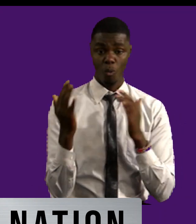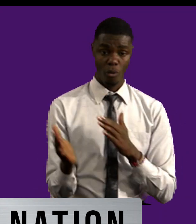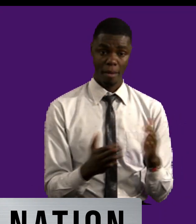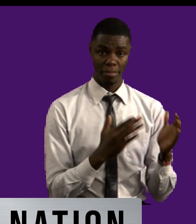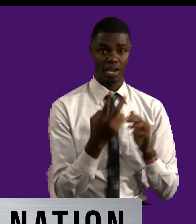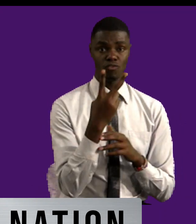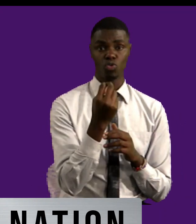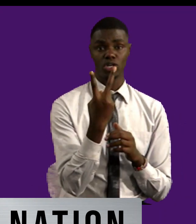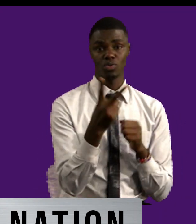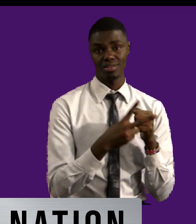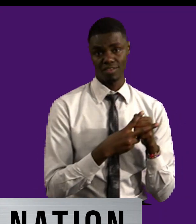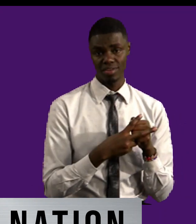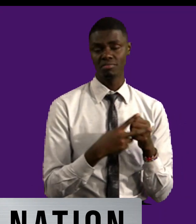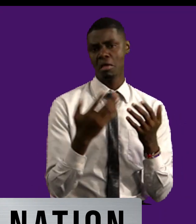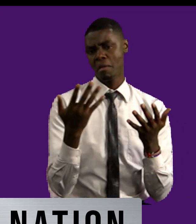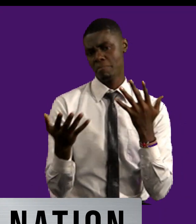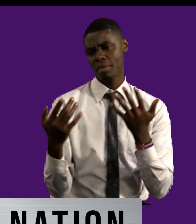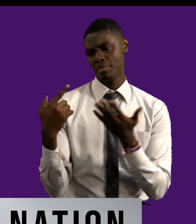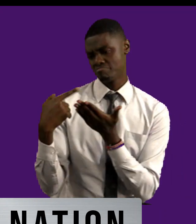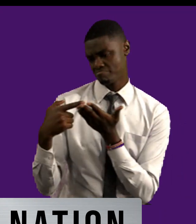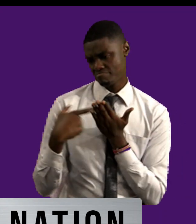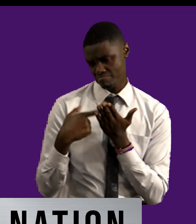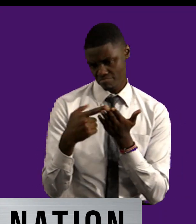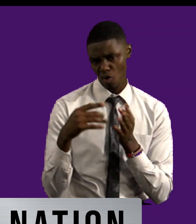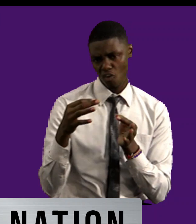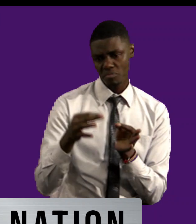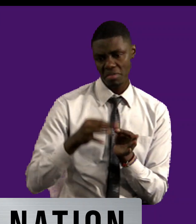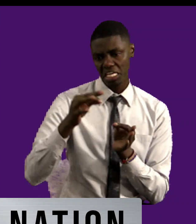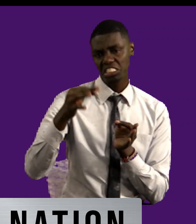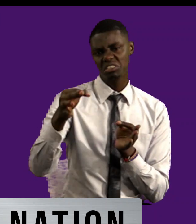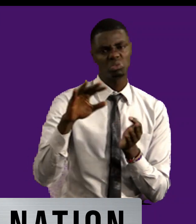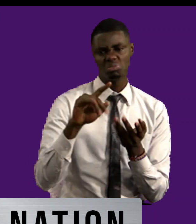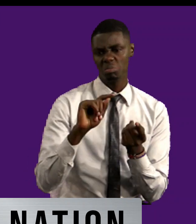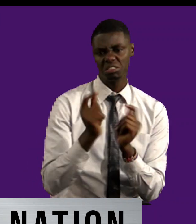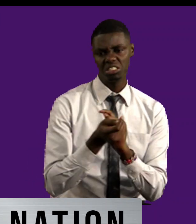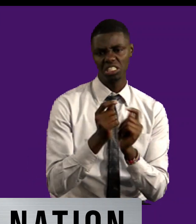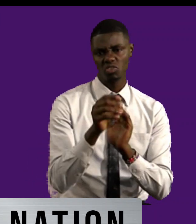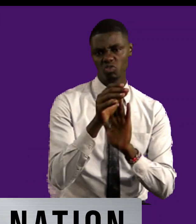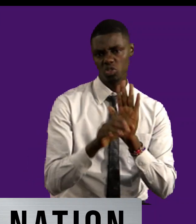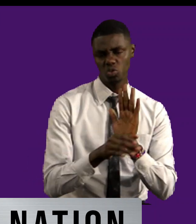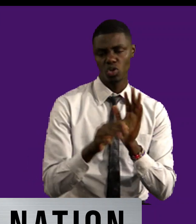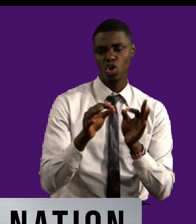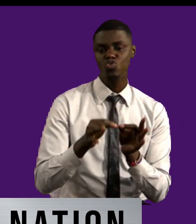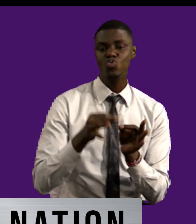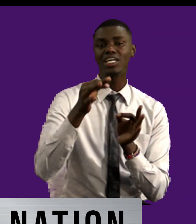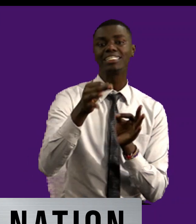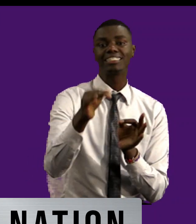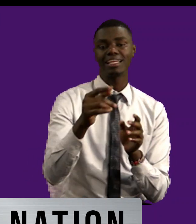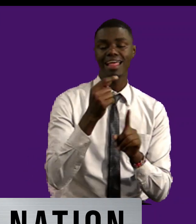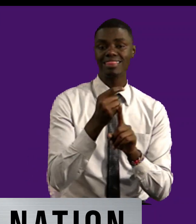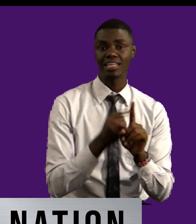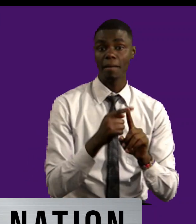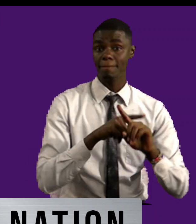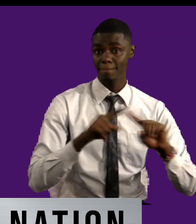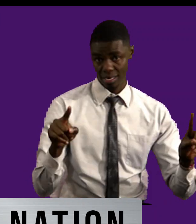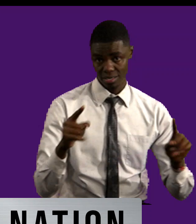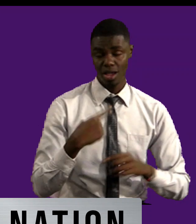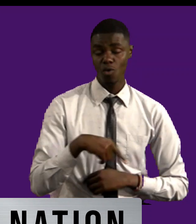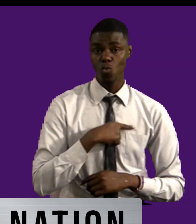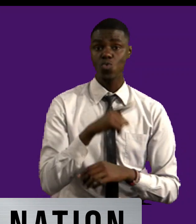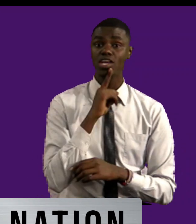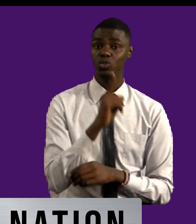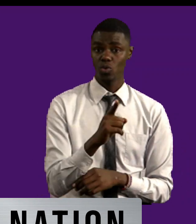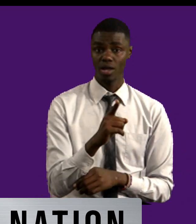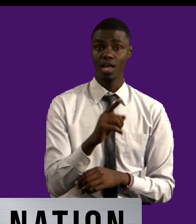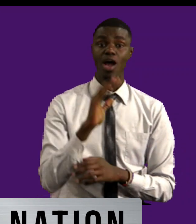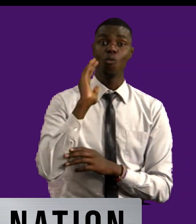for 2027, they may be talking of extension or changes on the constitution to extend the term limits, but we are sure